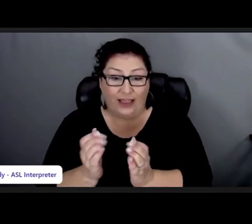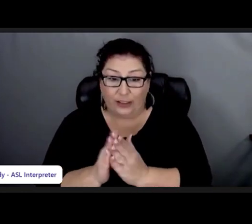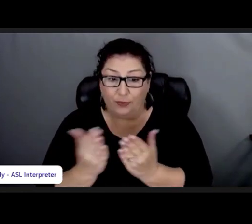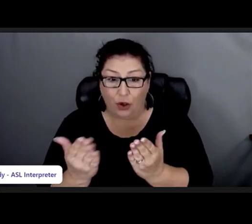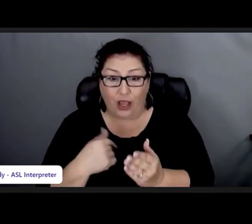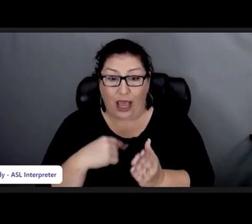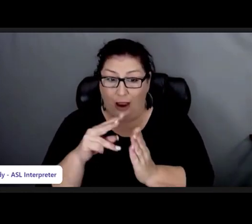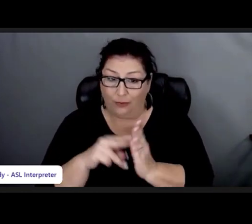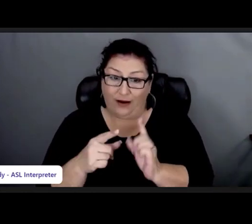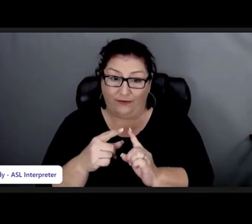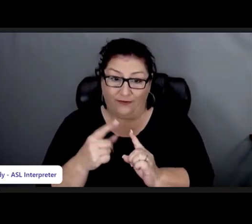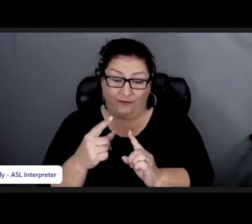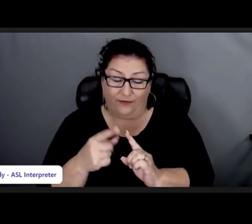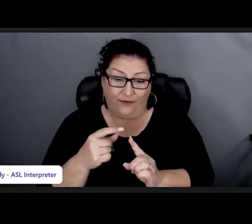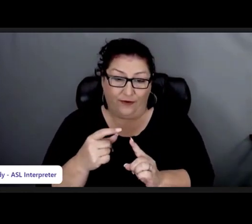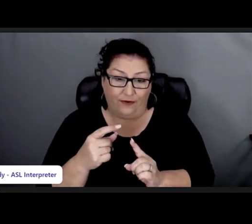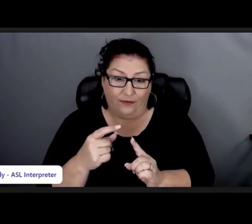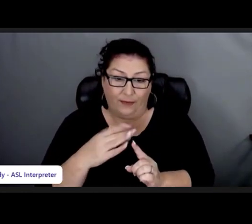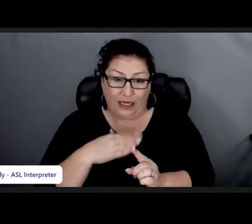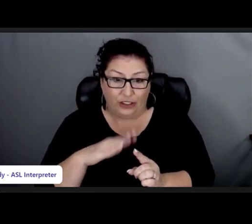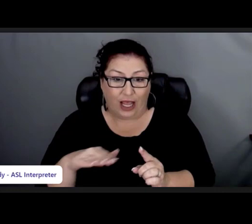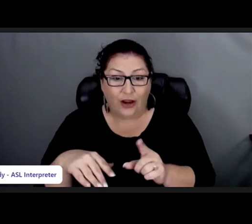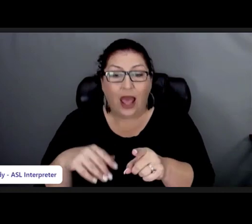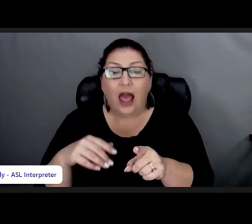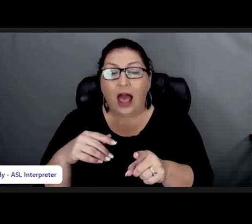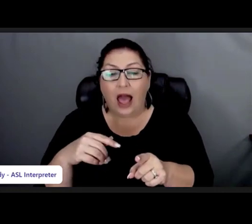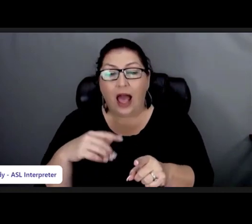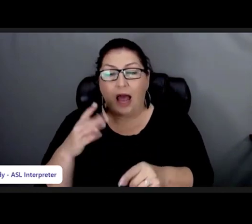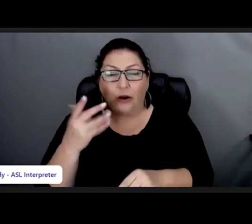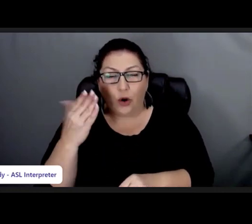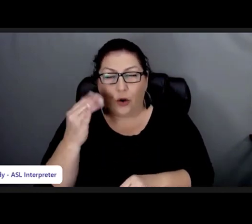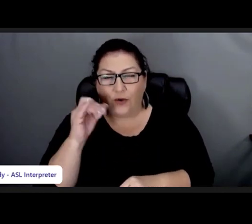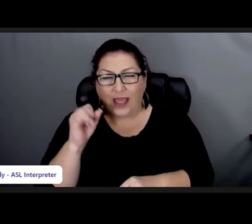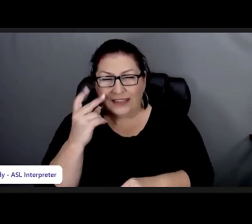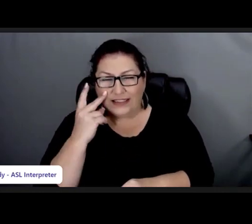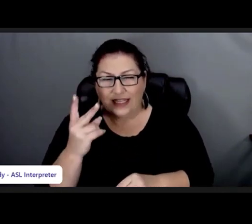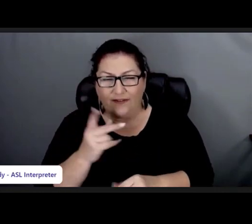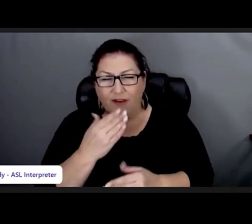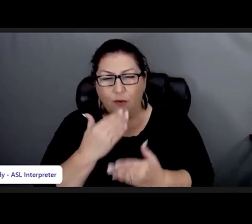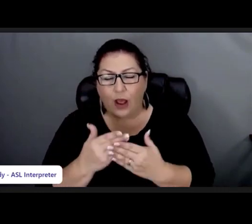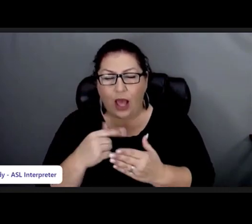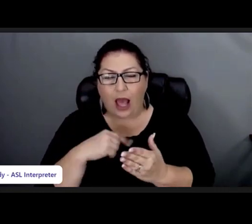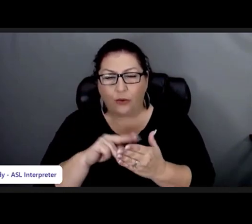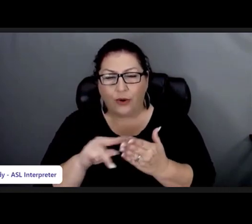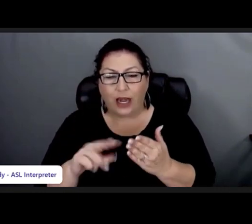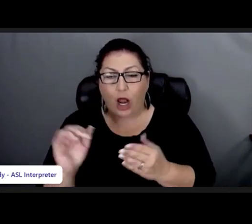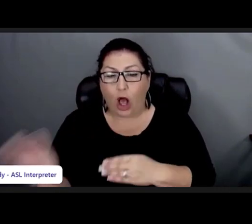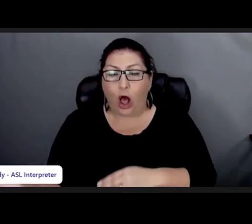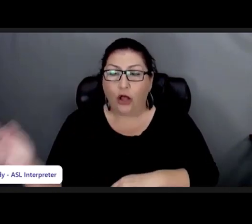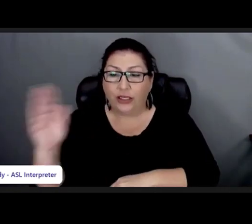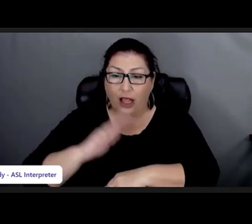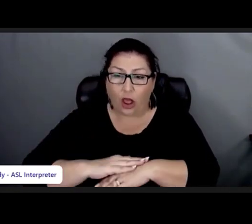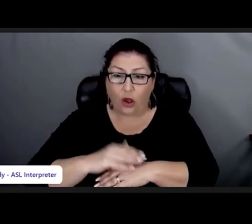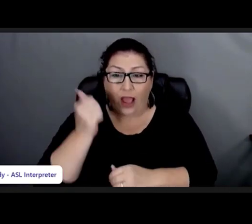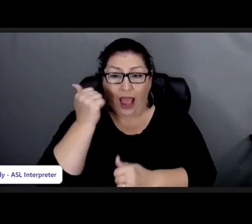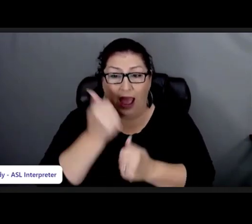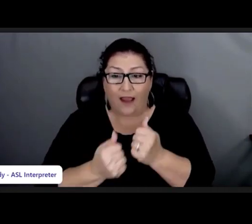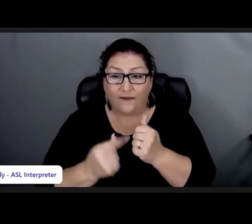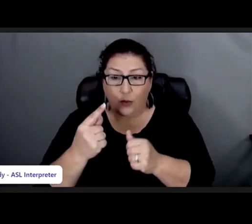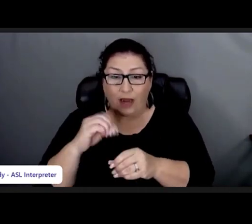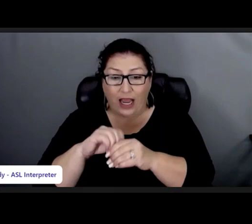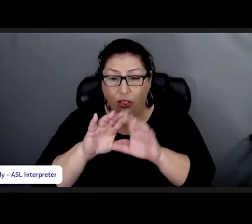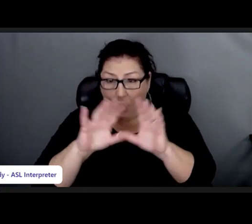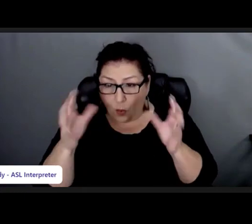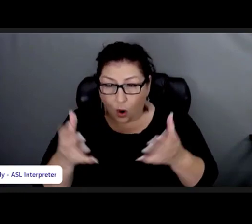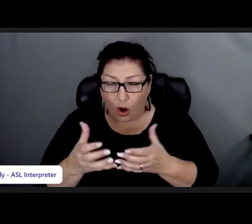I'm not sure if you could all see it very well, but I will read it for you. All day long, everyone in the world, in the